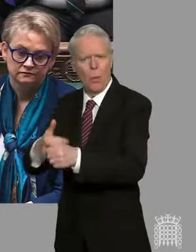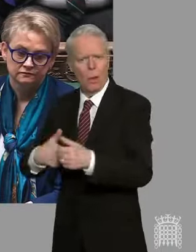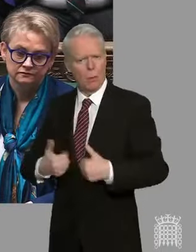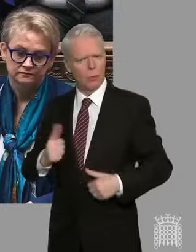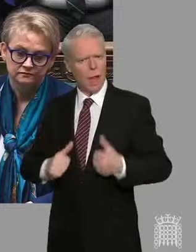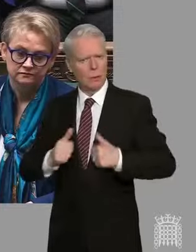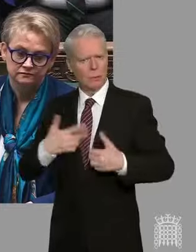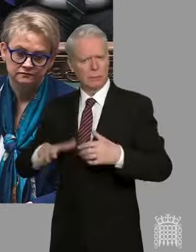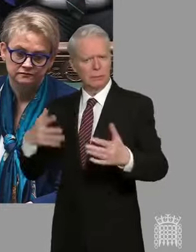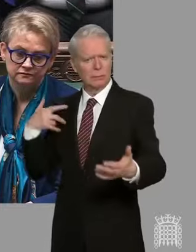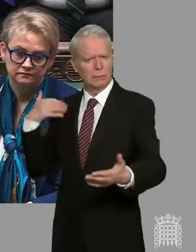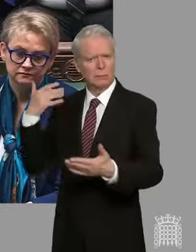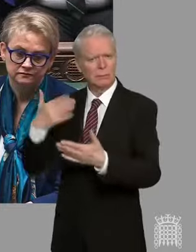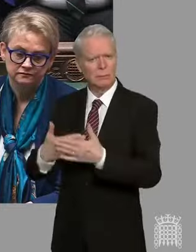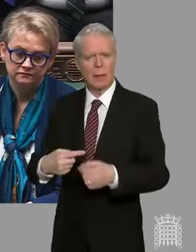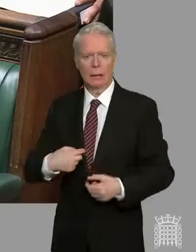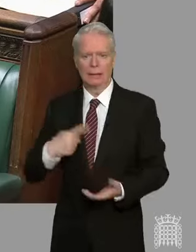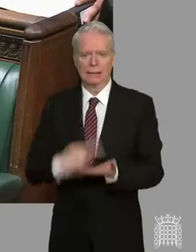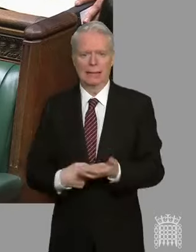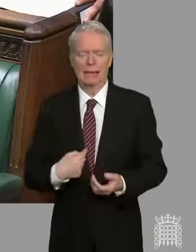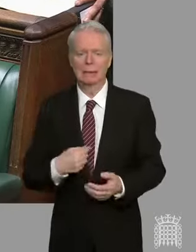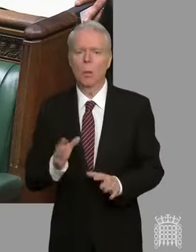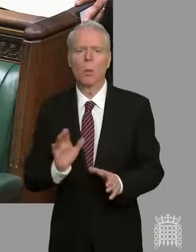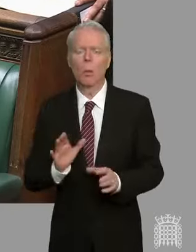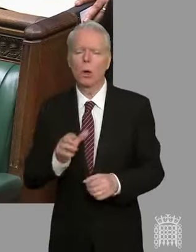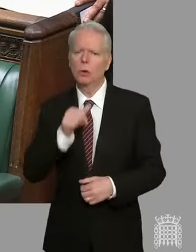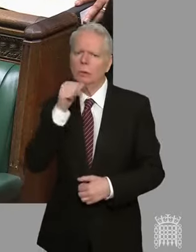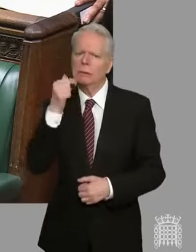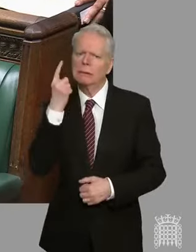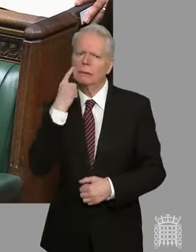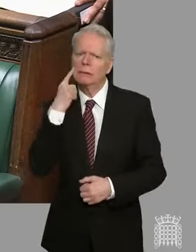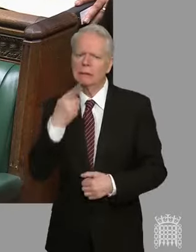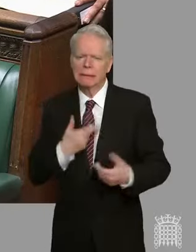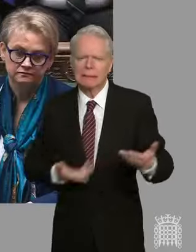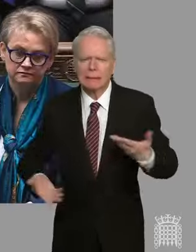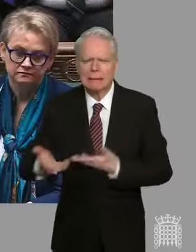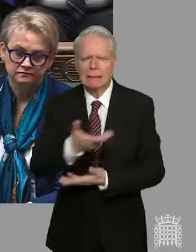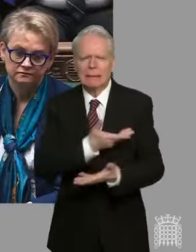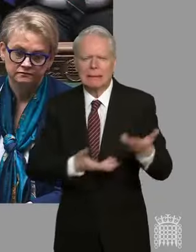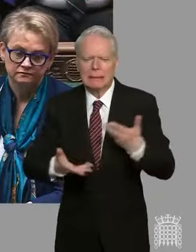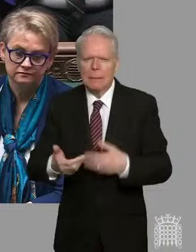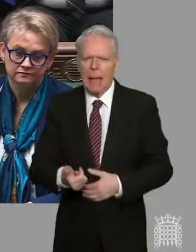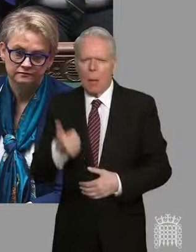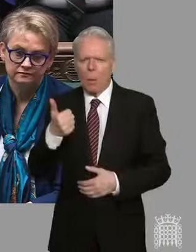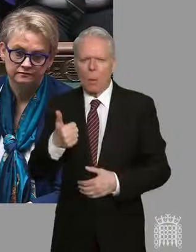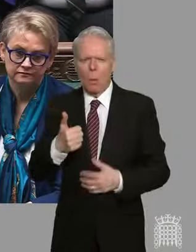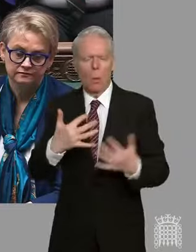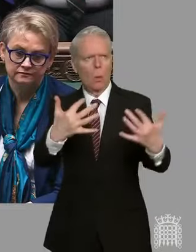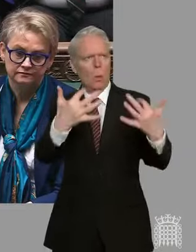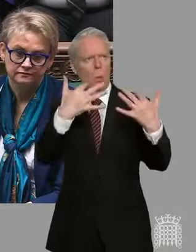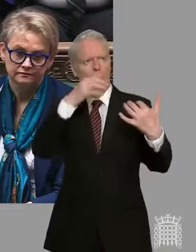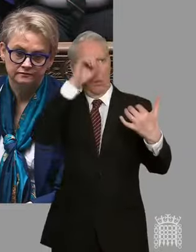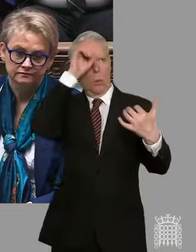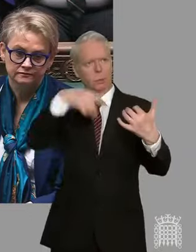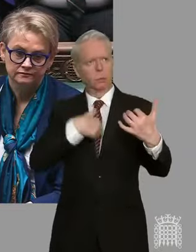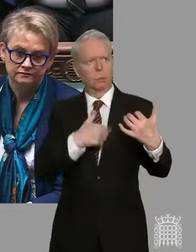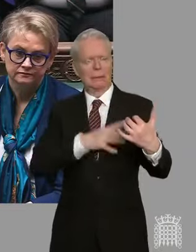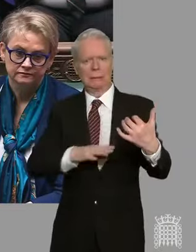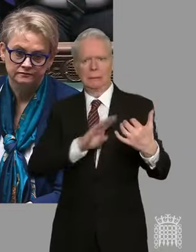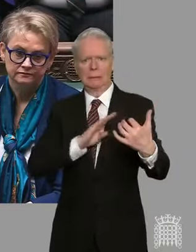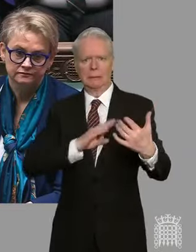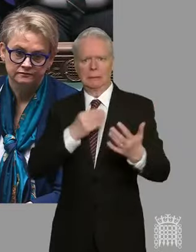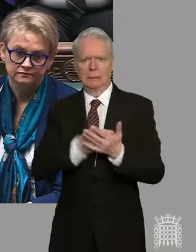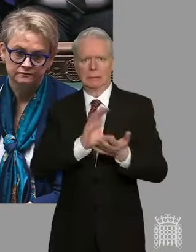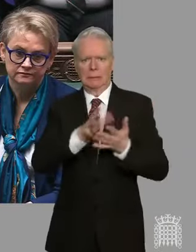and Europe uppermost. We will, of course, make sure that we're able to fulfil our humanitarian obligations